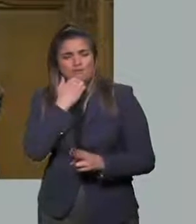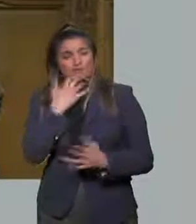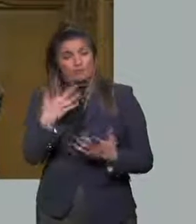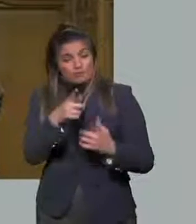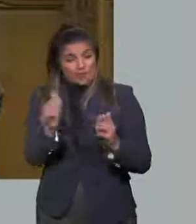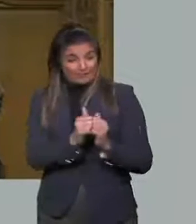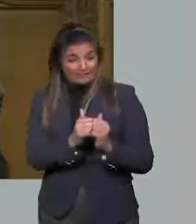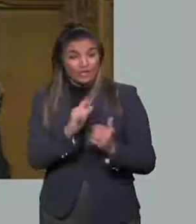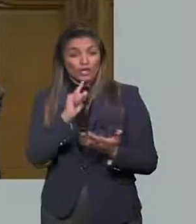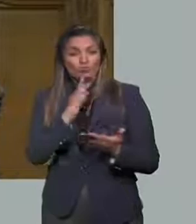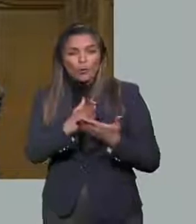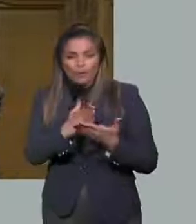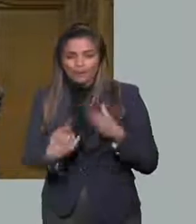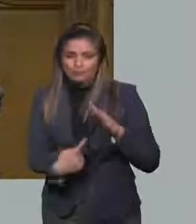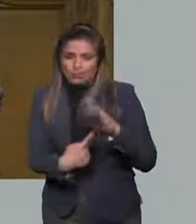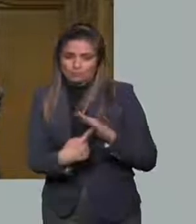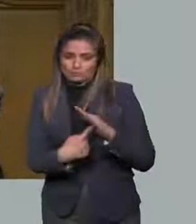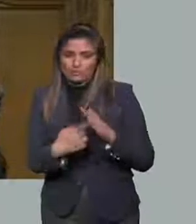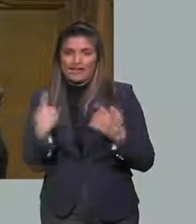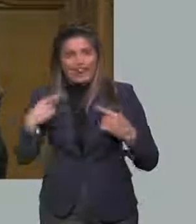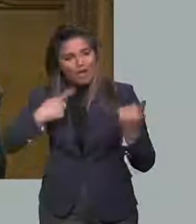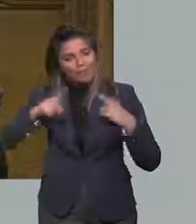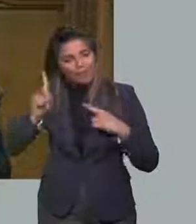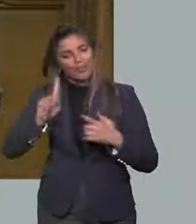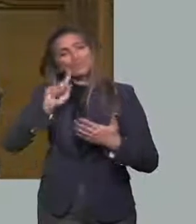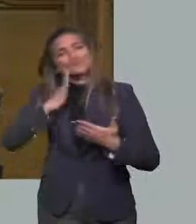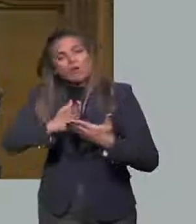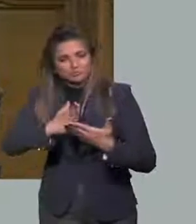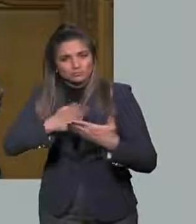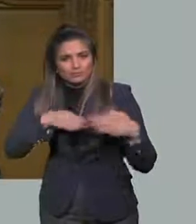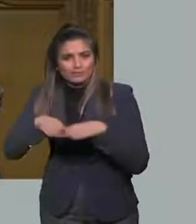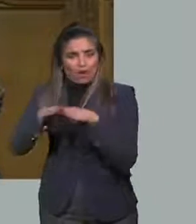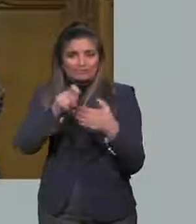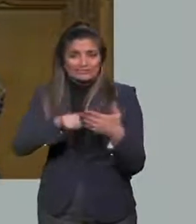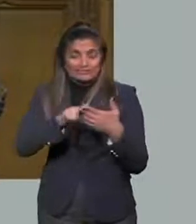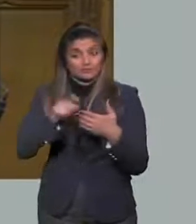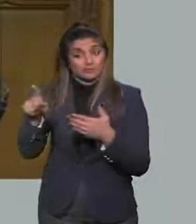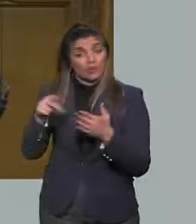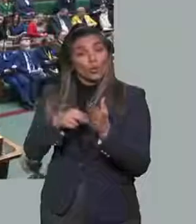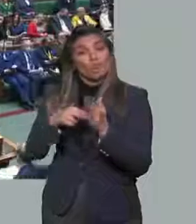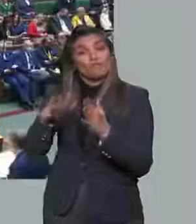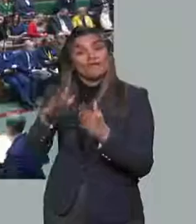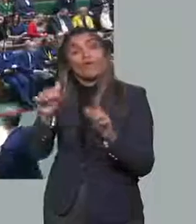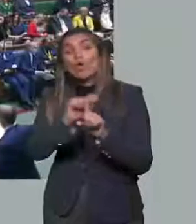is vital to trust in our democracy? Does he accept the correction from Sir David Norgrove?